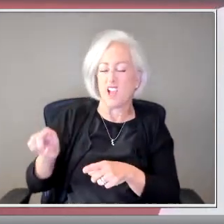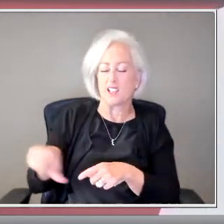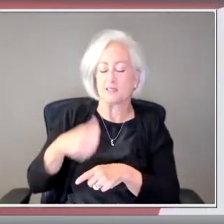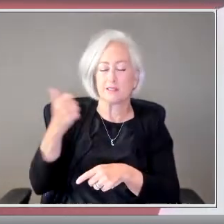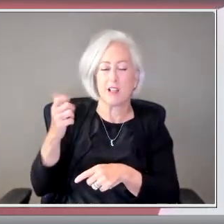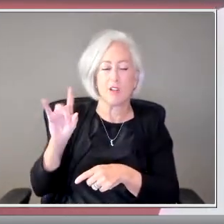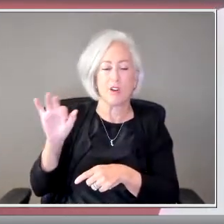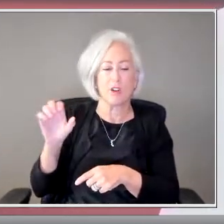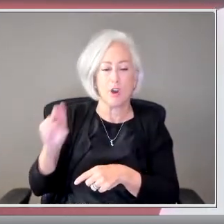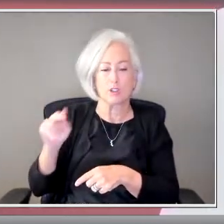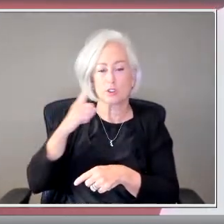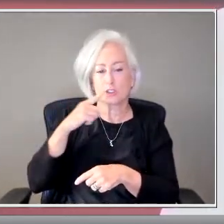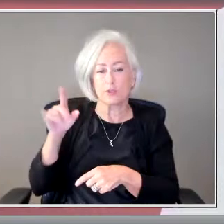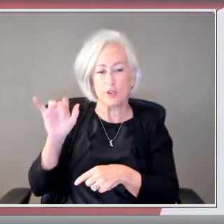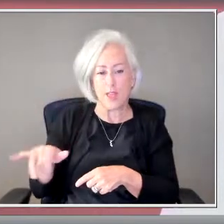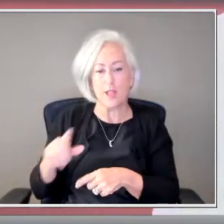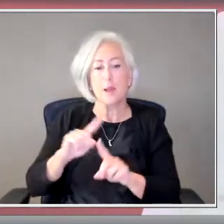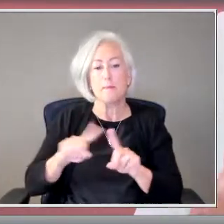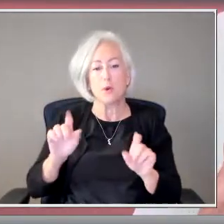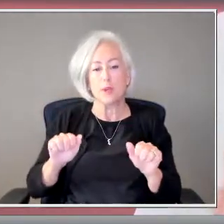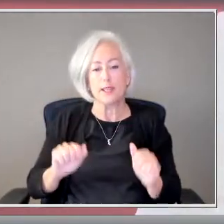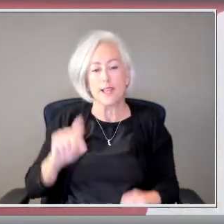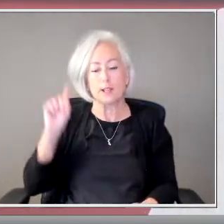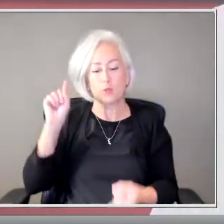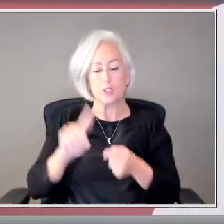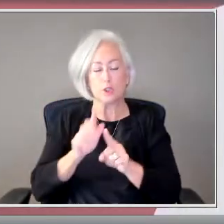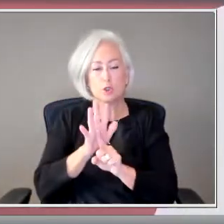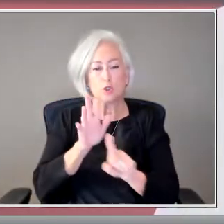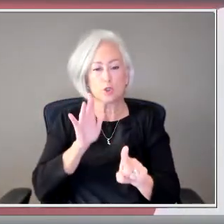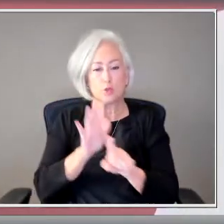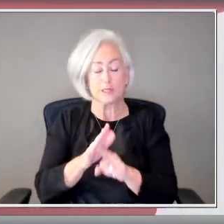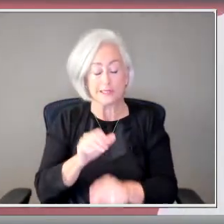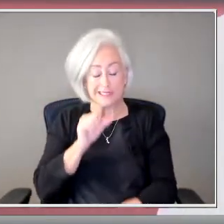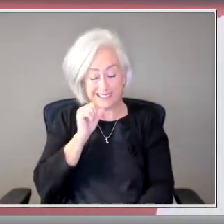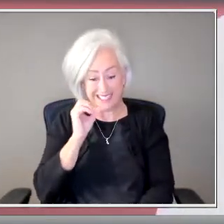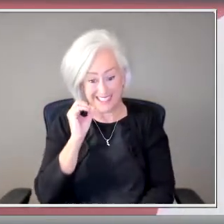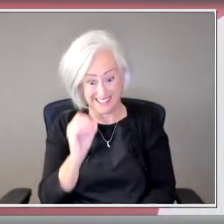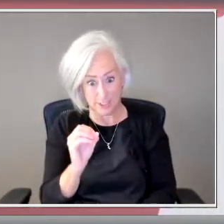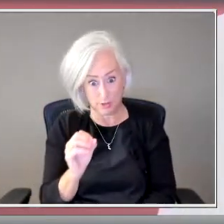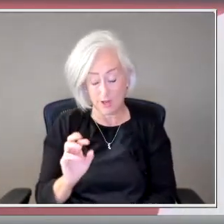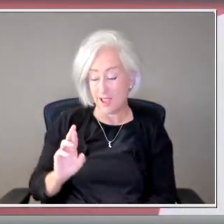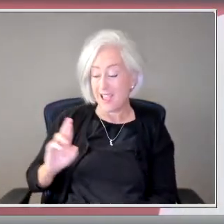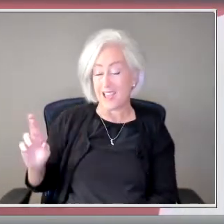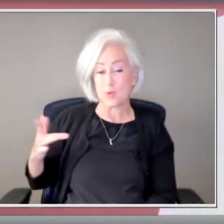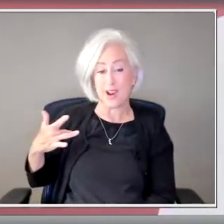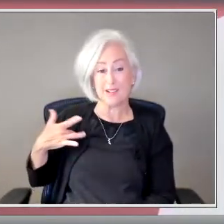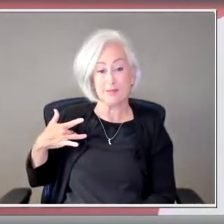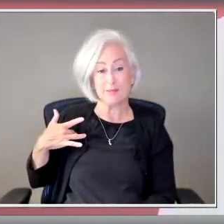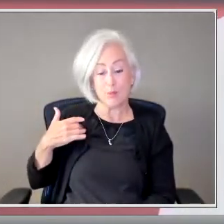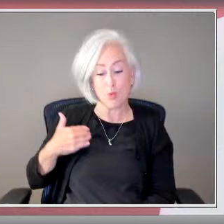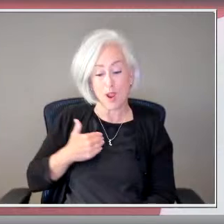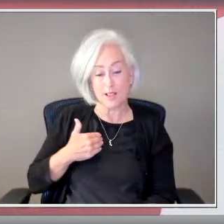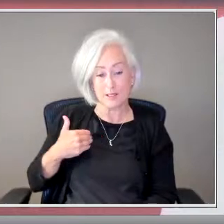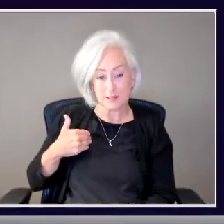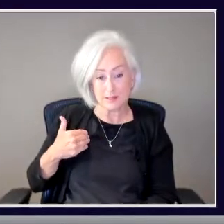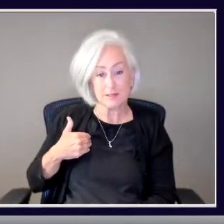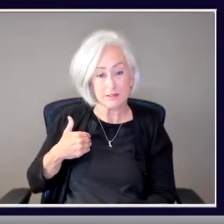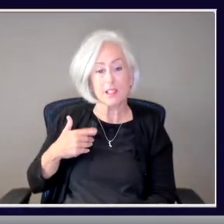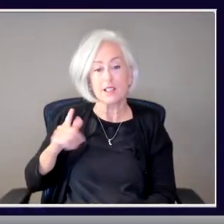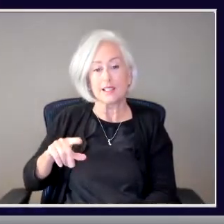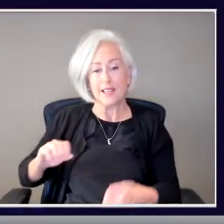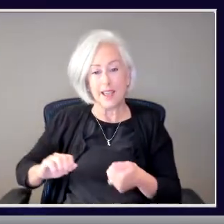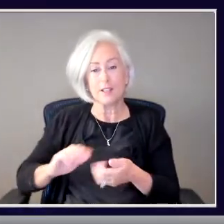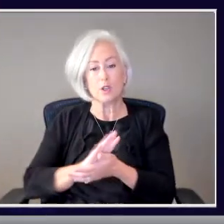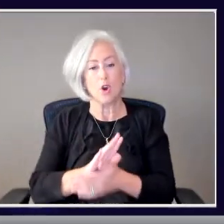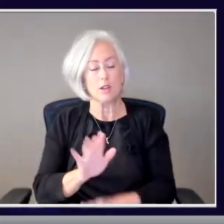reduce the risk of radiation, but it's not zero, and even right breast radiation does carry a small risk to heart on the left. Jeremy says, I